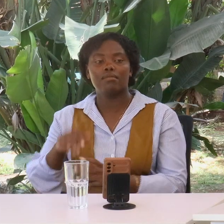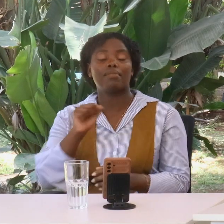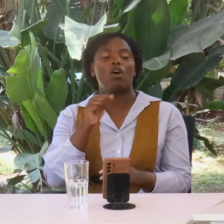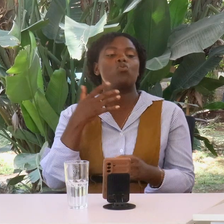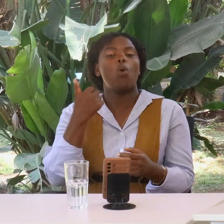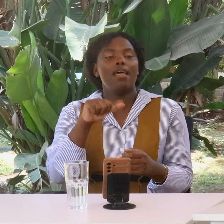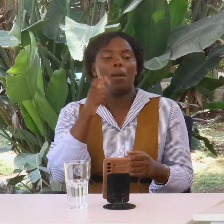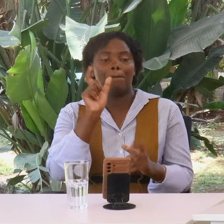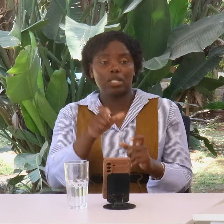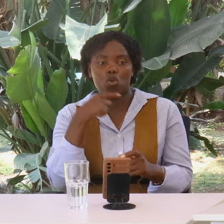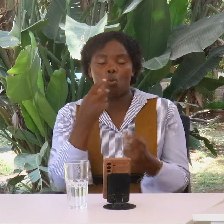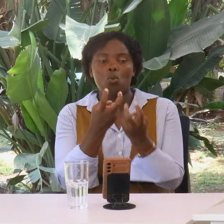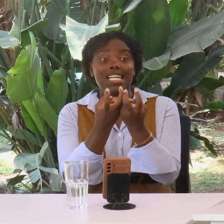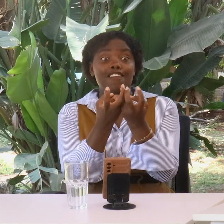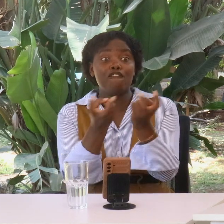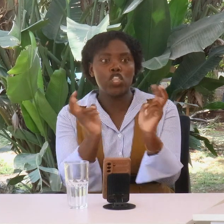Yes.